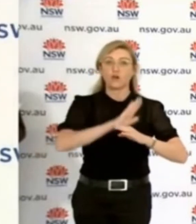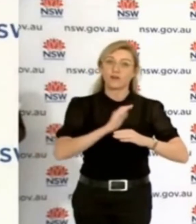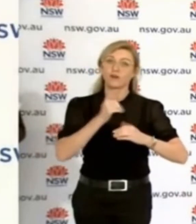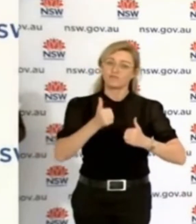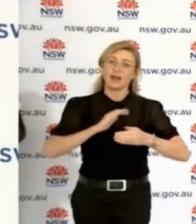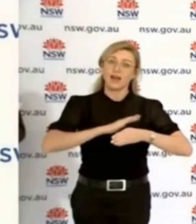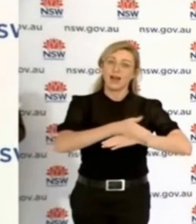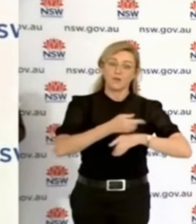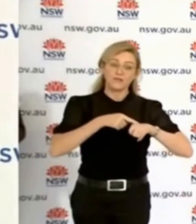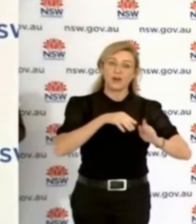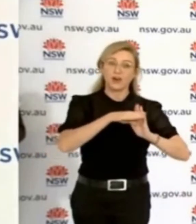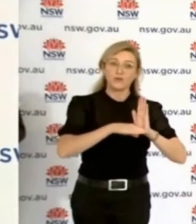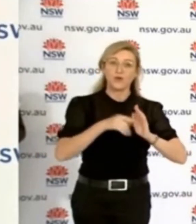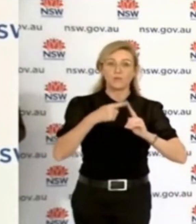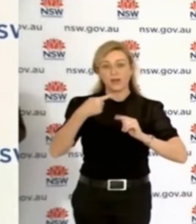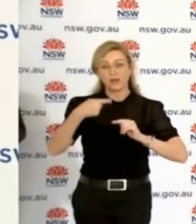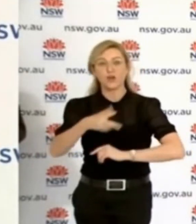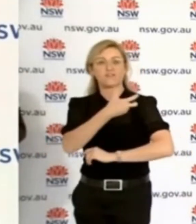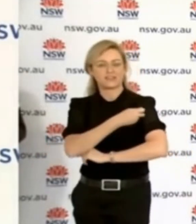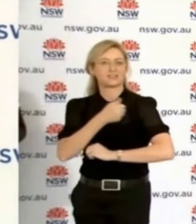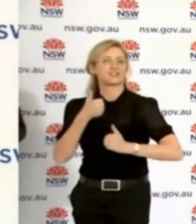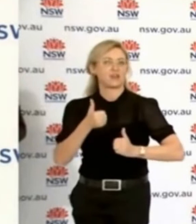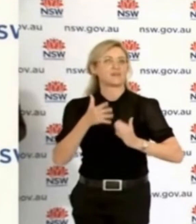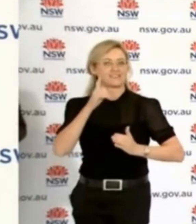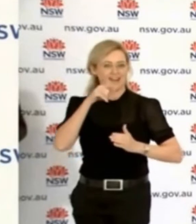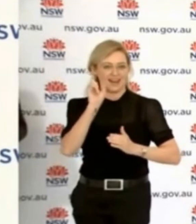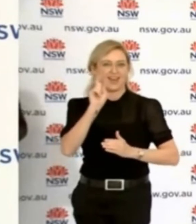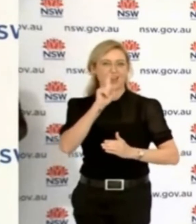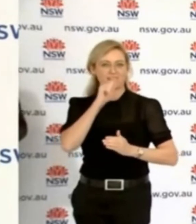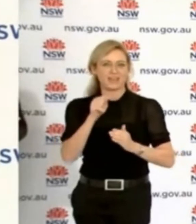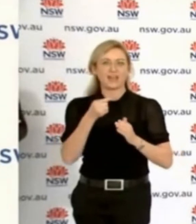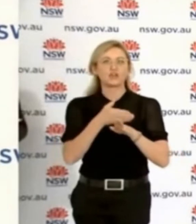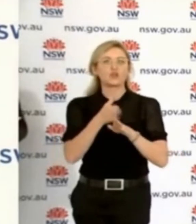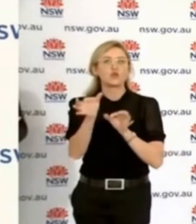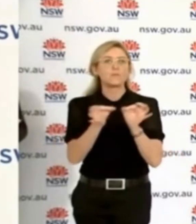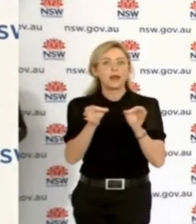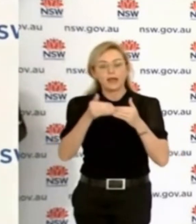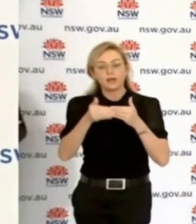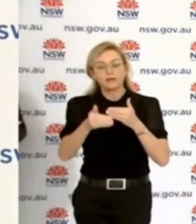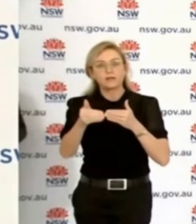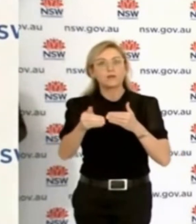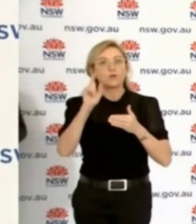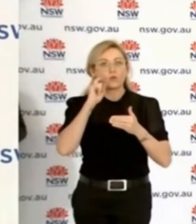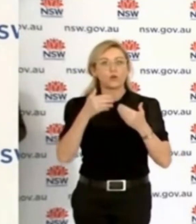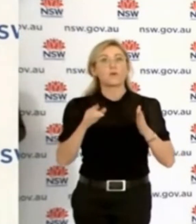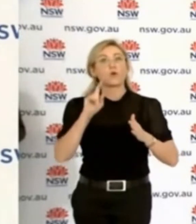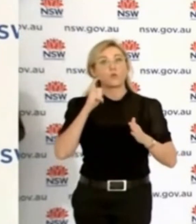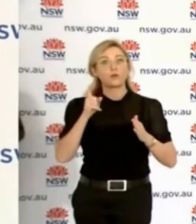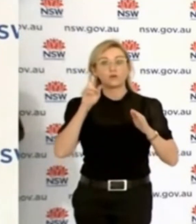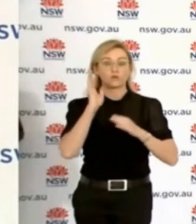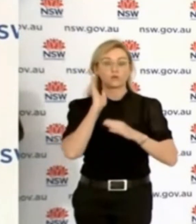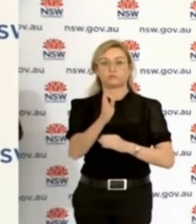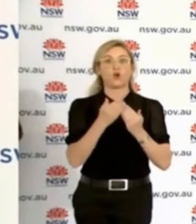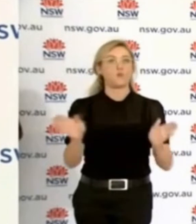able to release this roadmap today, which will open up New South Wales. Yes, it will be in a staged way, but it will